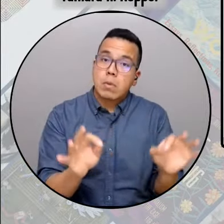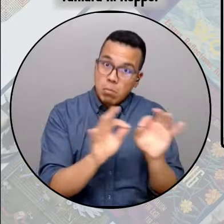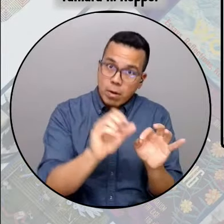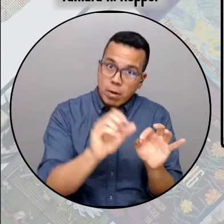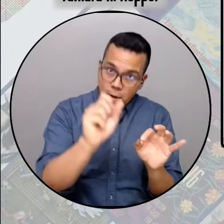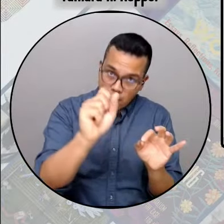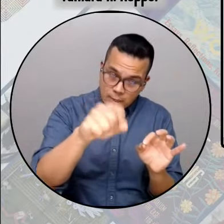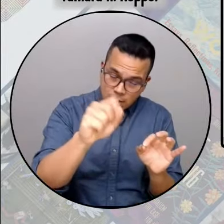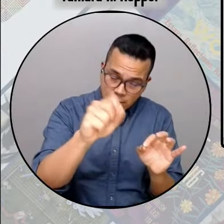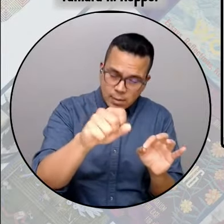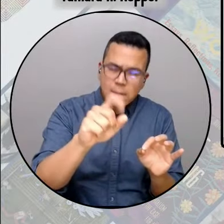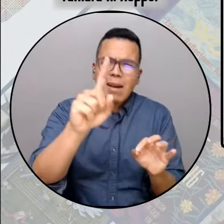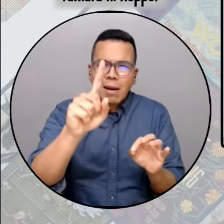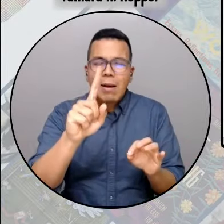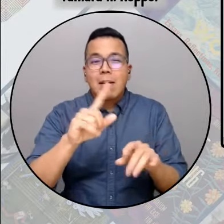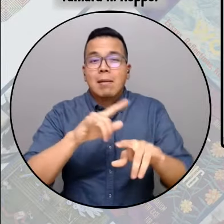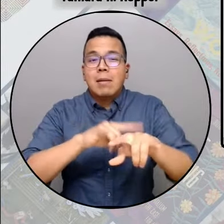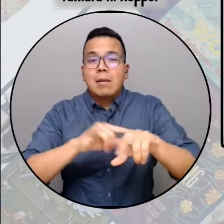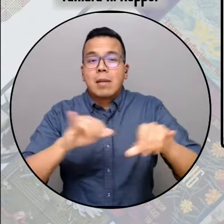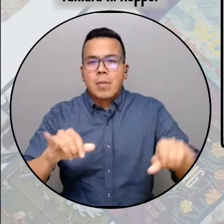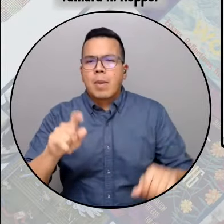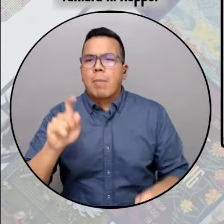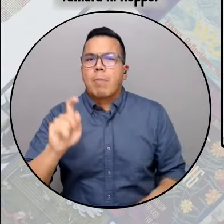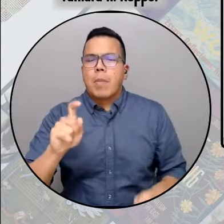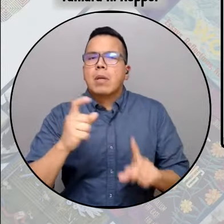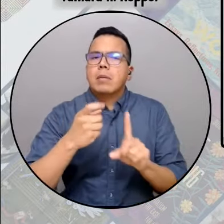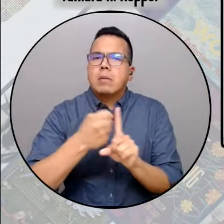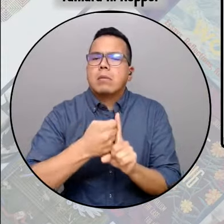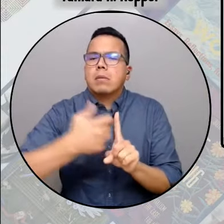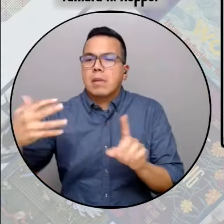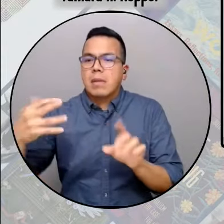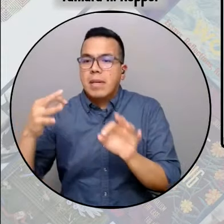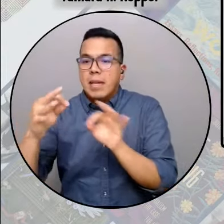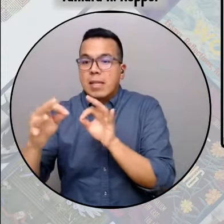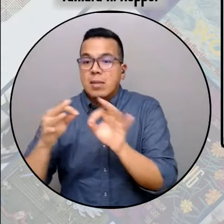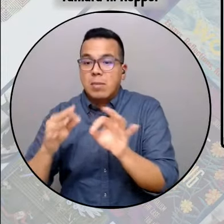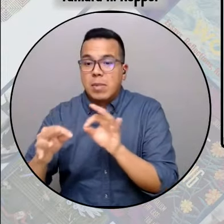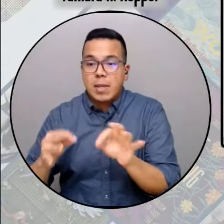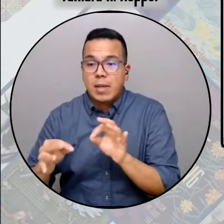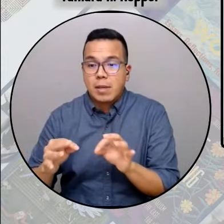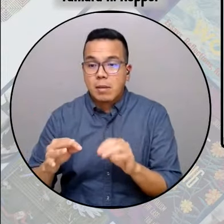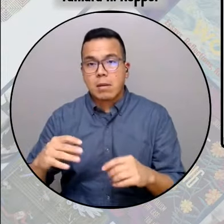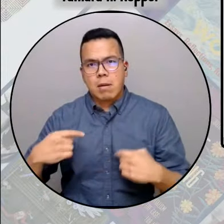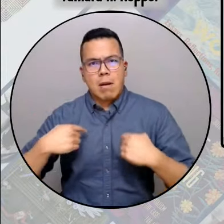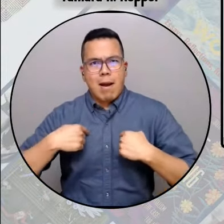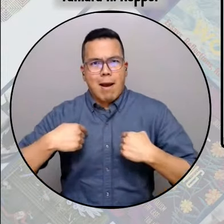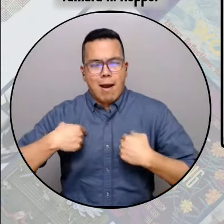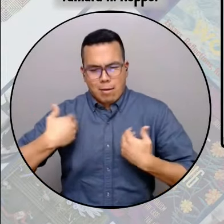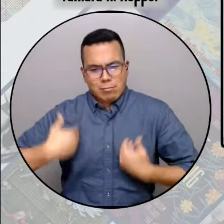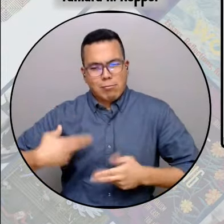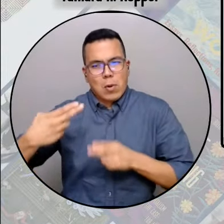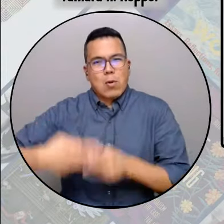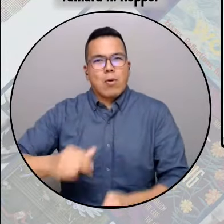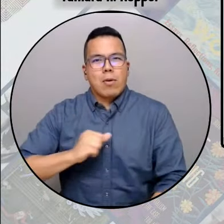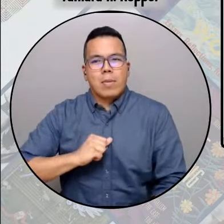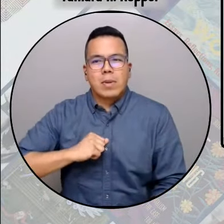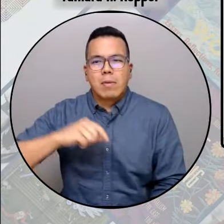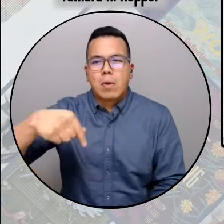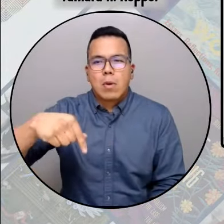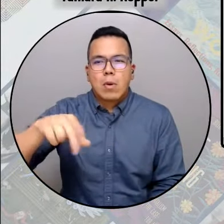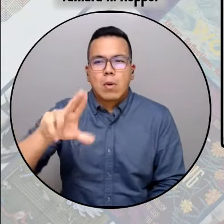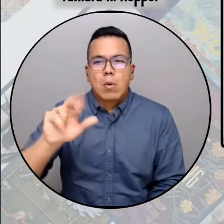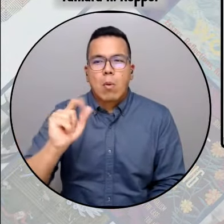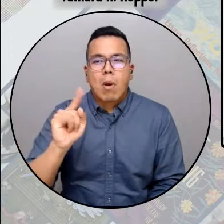data, I always got to kind of, you know, rep for the qualitative scholars because I am one, right? And we just get, you know, treated like stepchildren in the